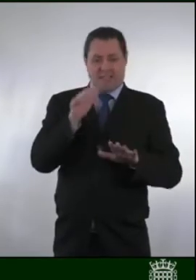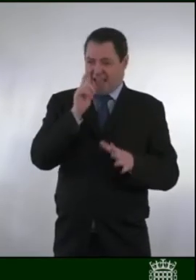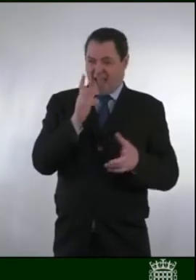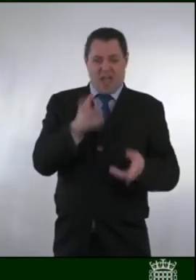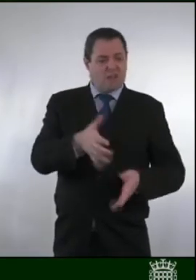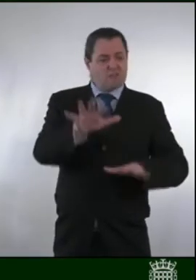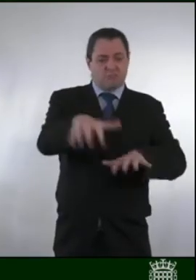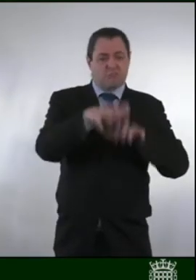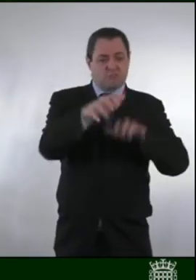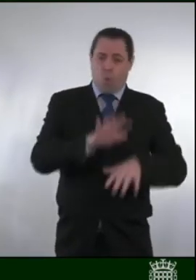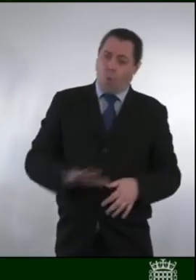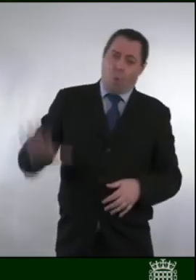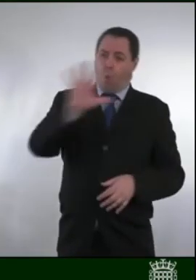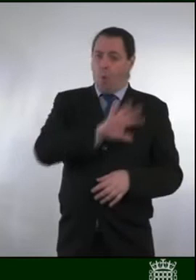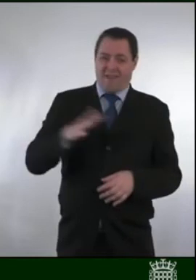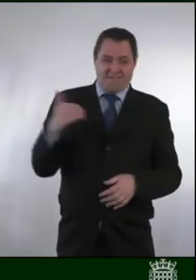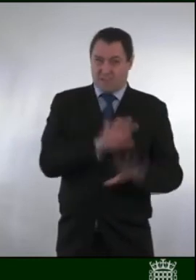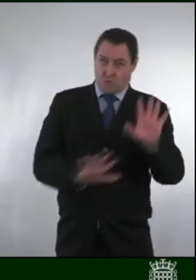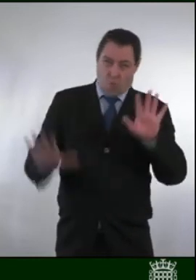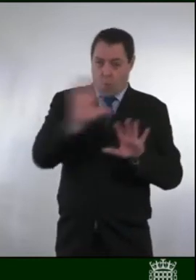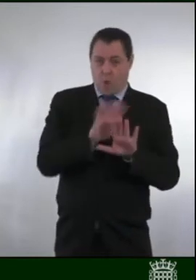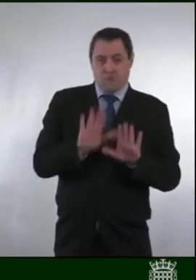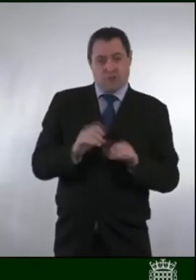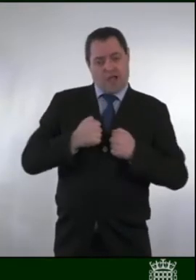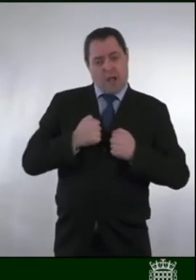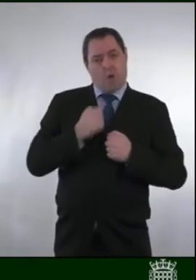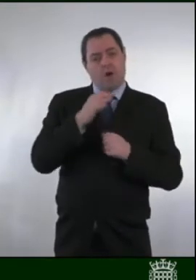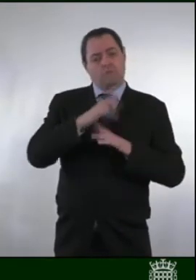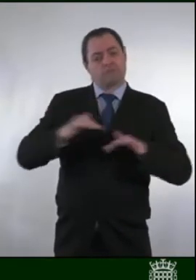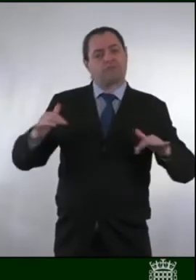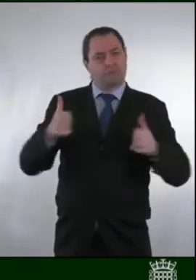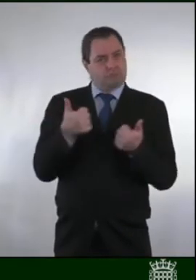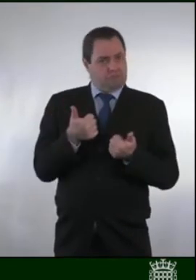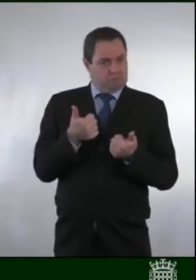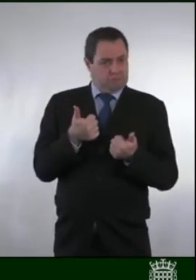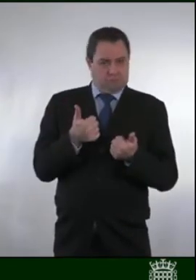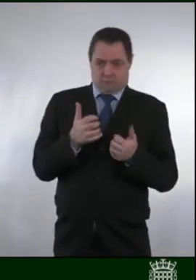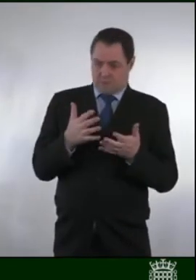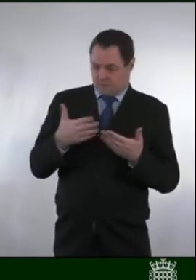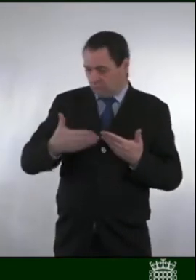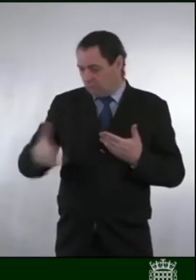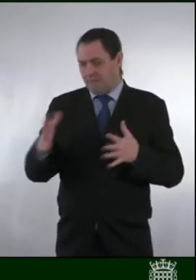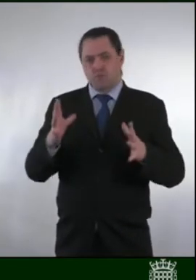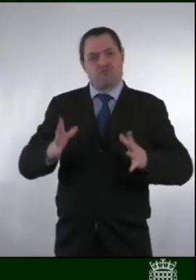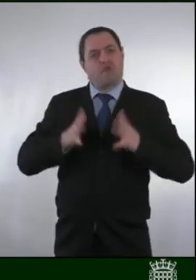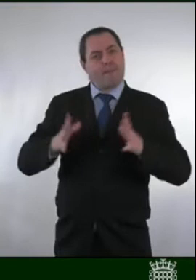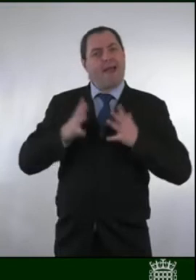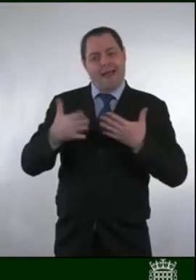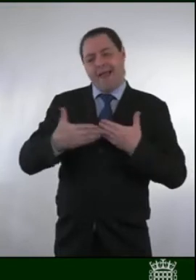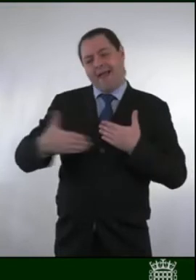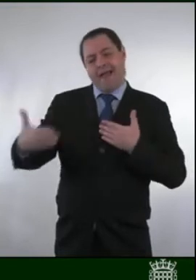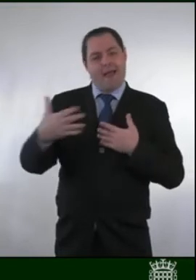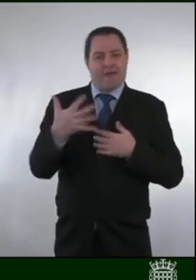all the fish in all the territorial waters of this country, and to get them ready for that